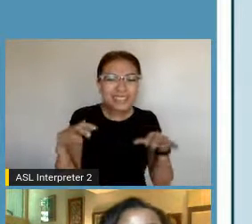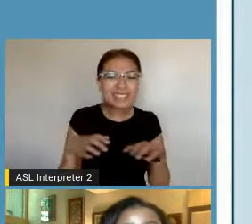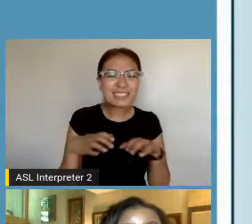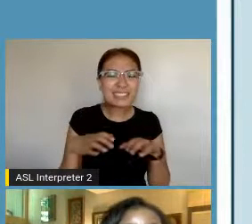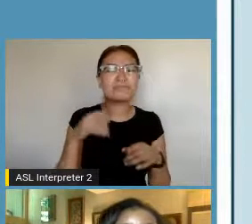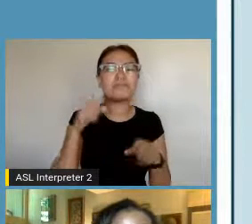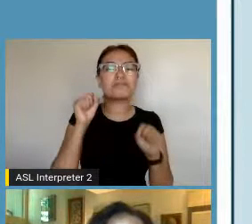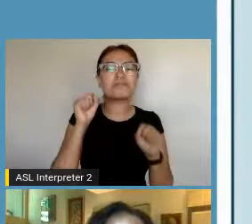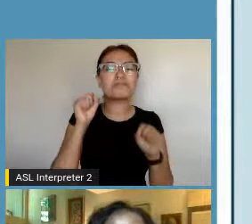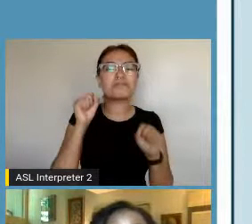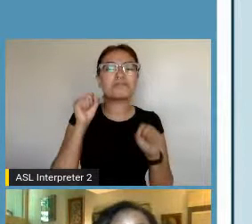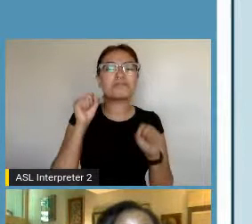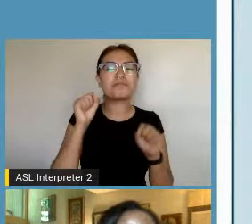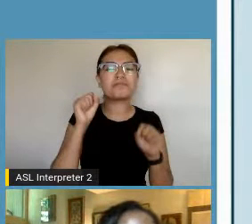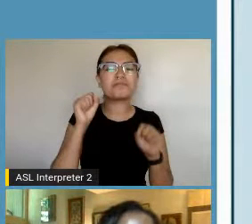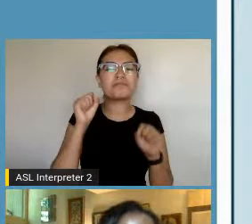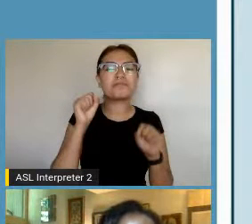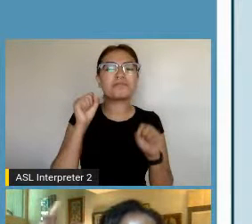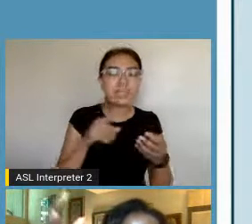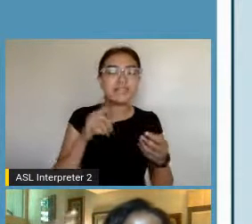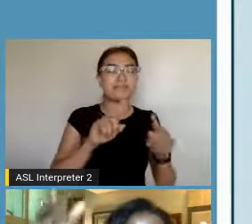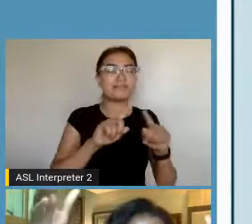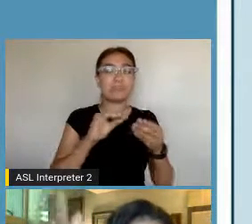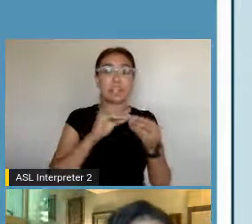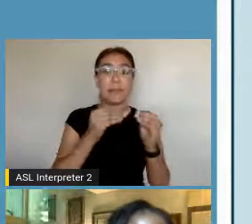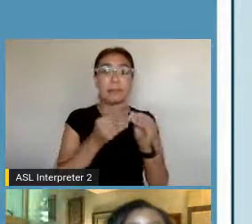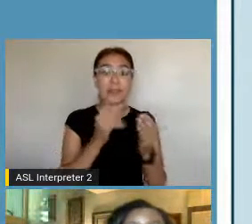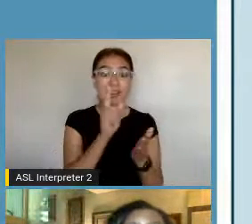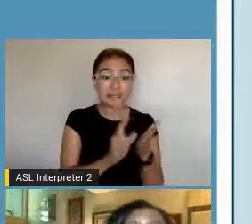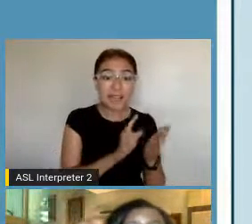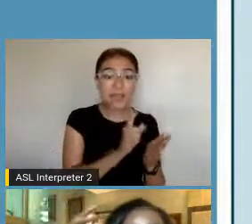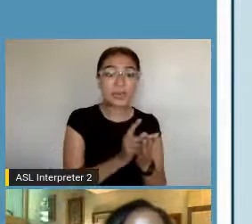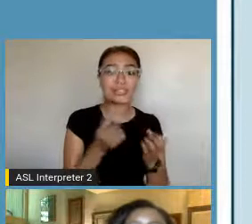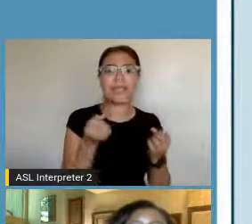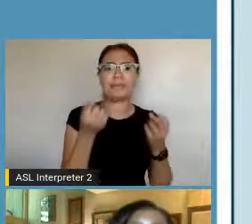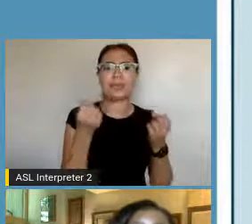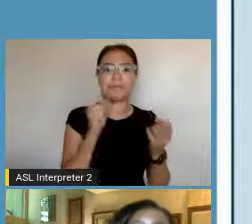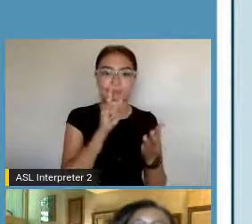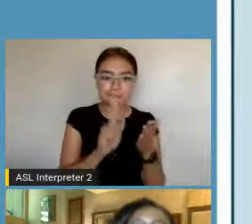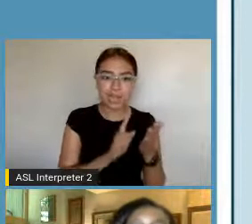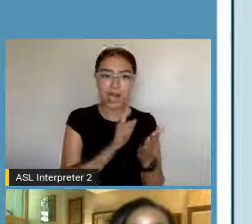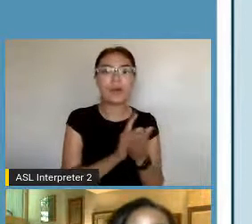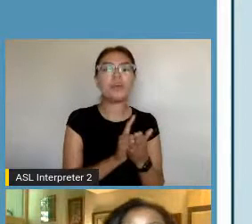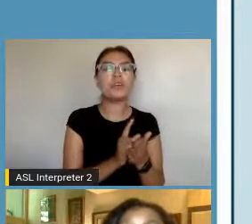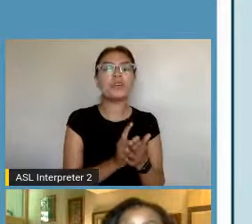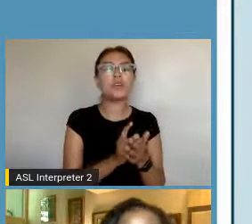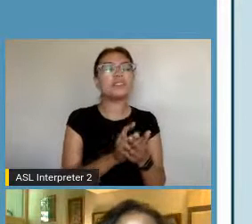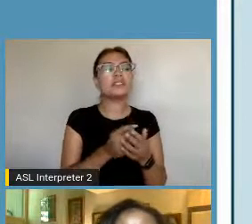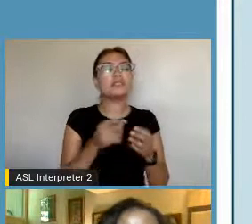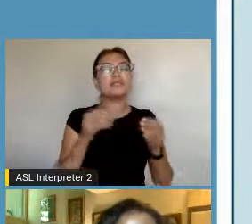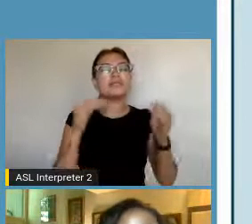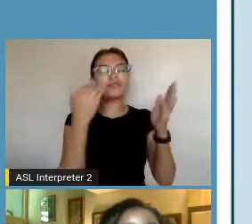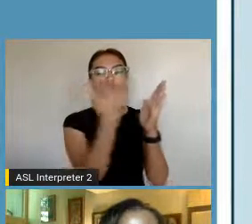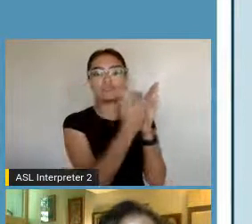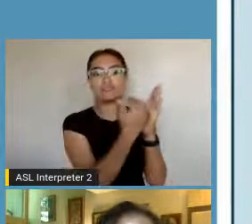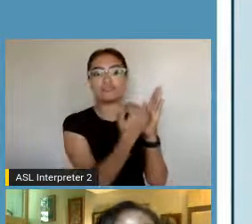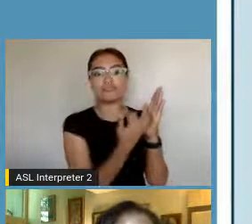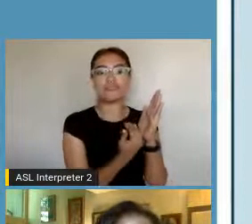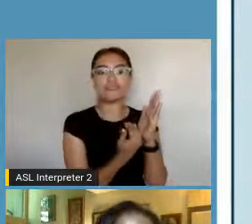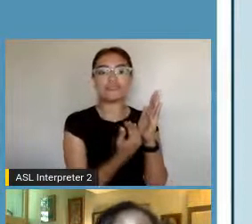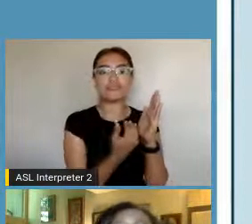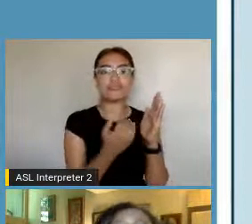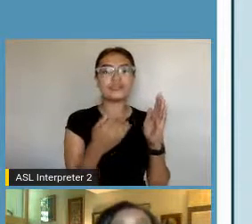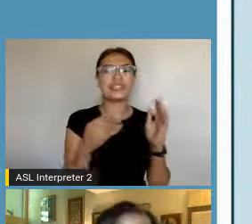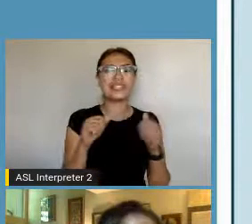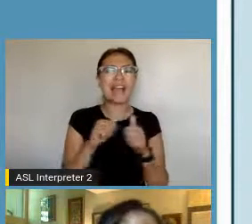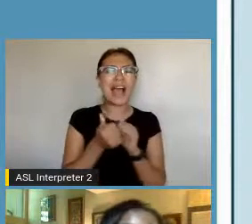number of hours at how much per hour, and it just kind of gives you a breakdown of how you can kind of gauge for yourself and do a